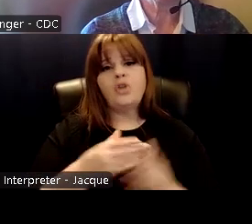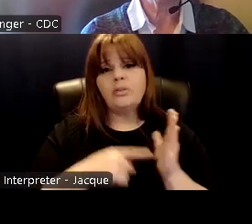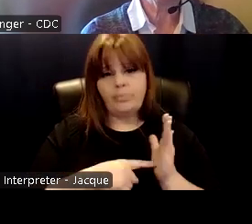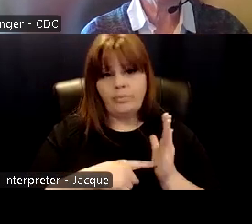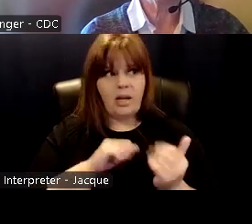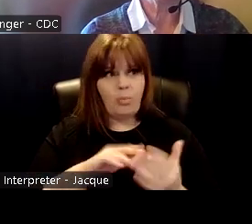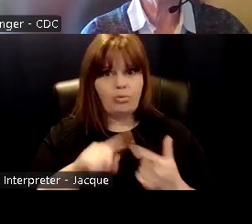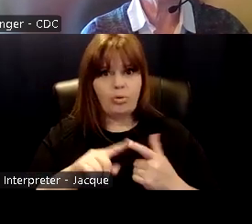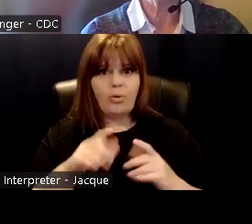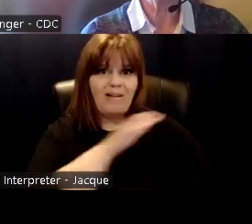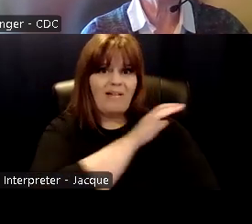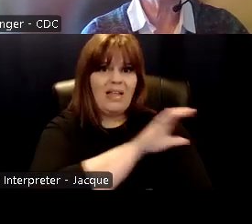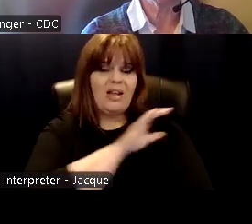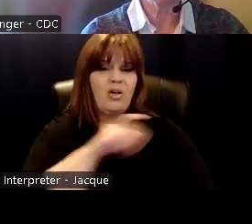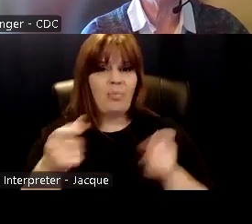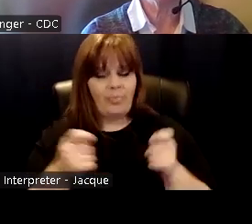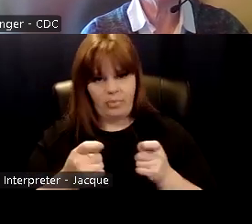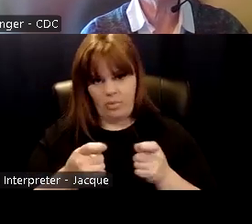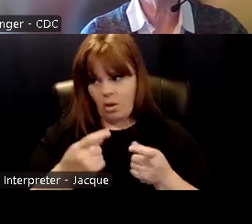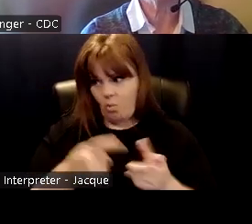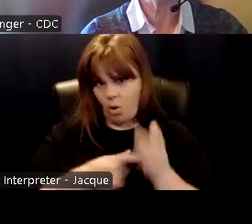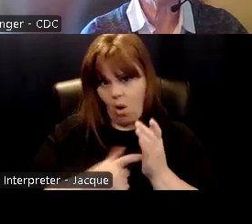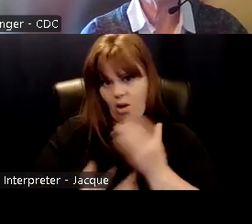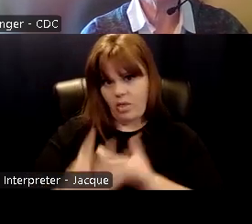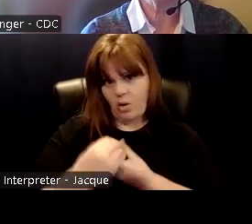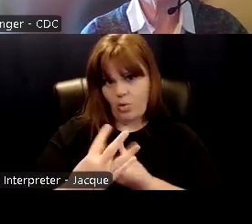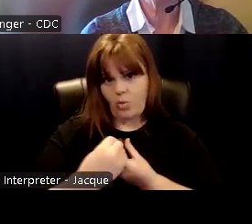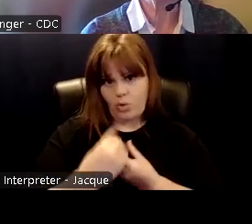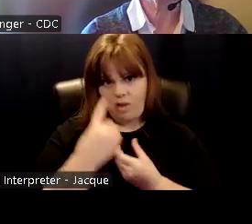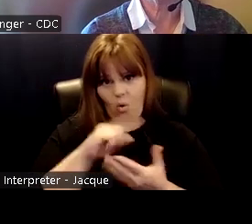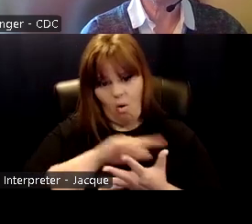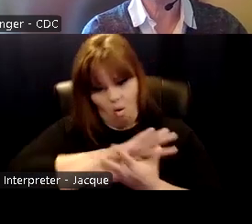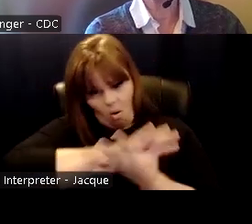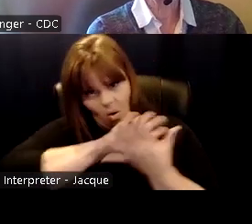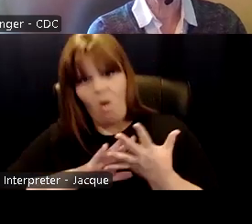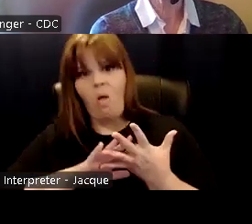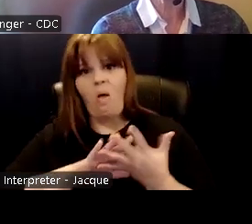clinical management argue for inclusion of all these conditions in one clinical setting,